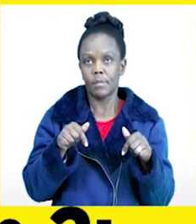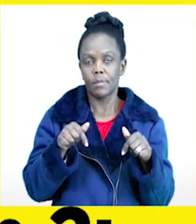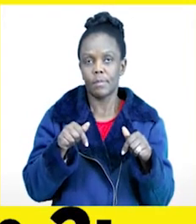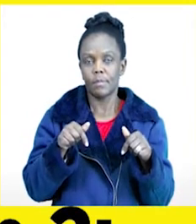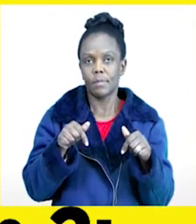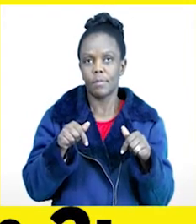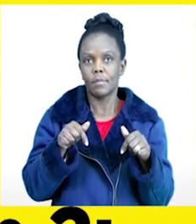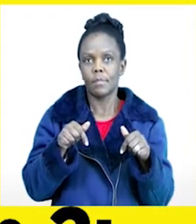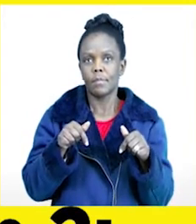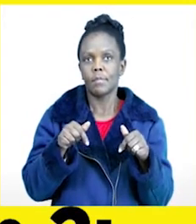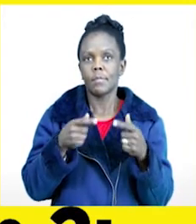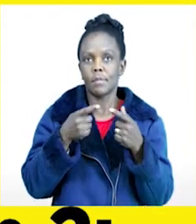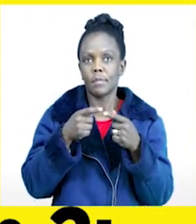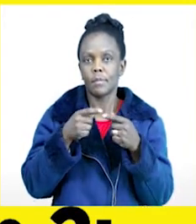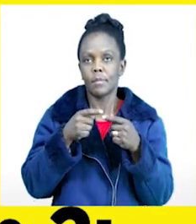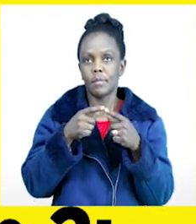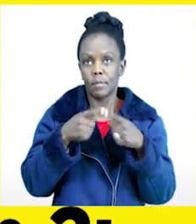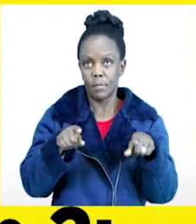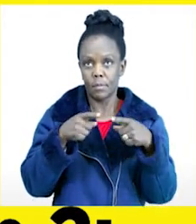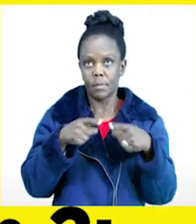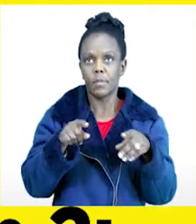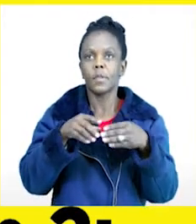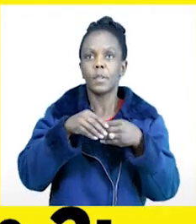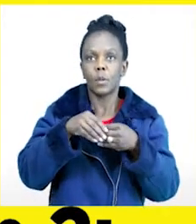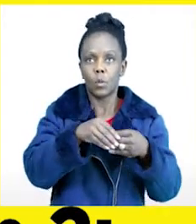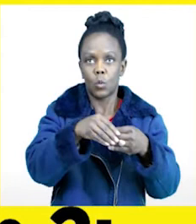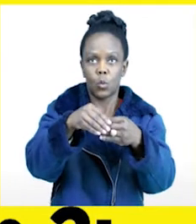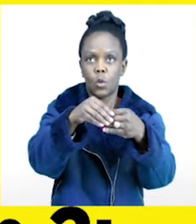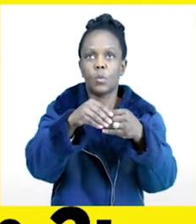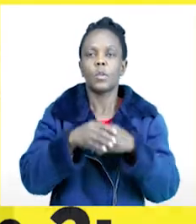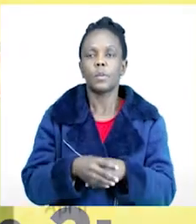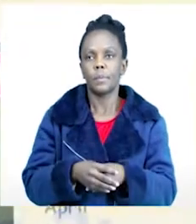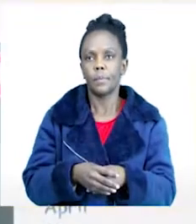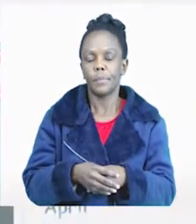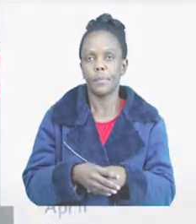lesson today, is modes of transport.